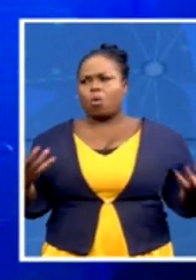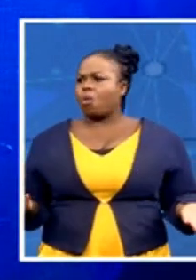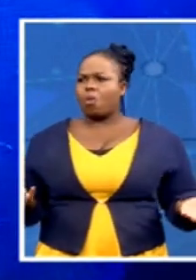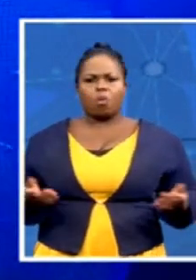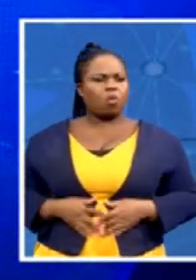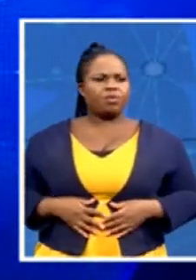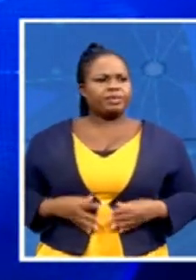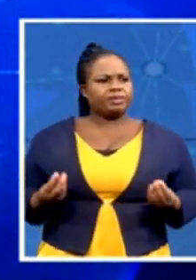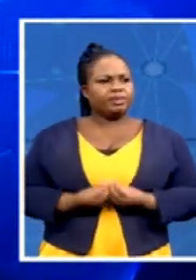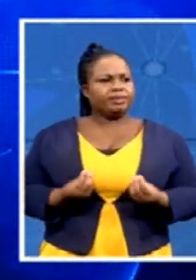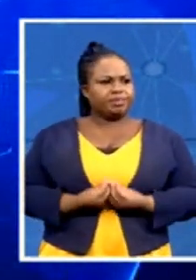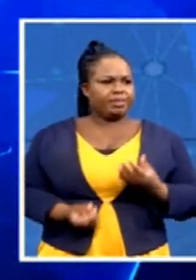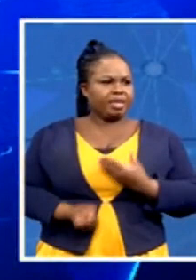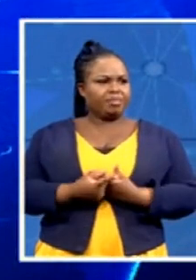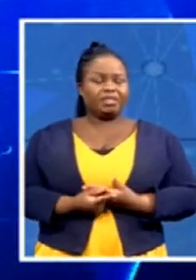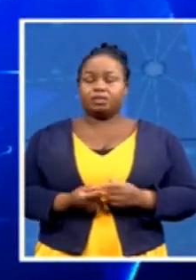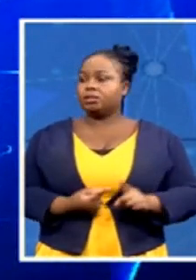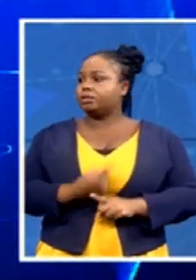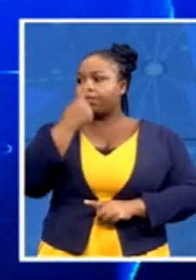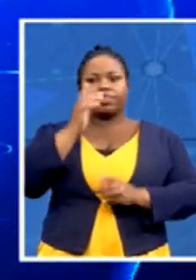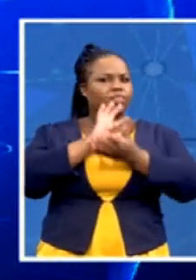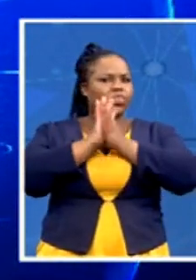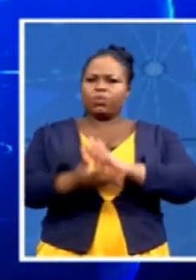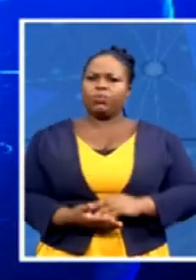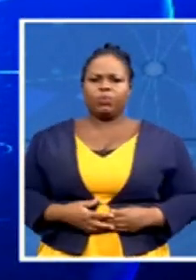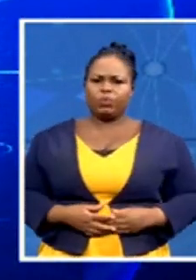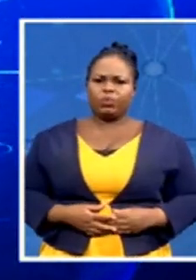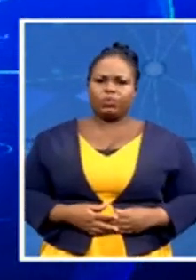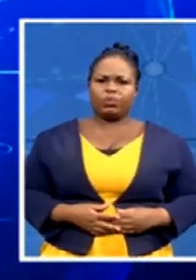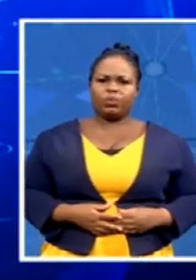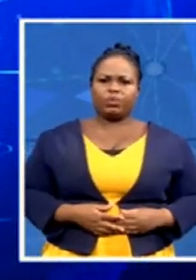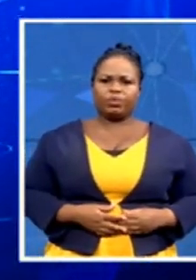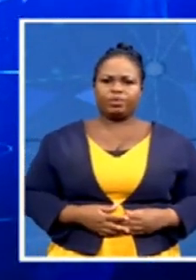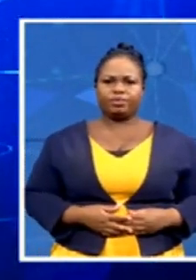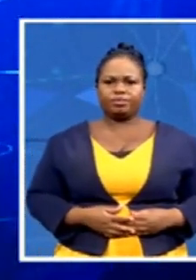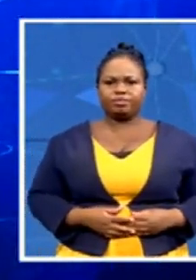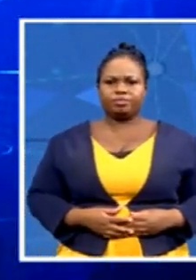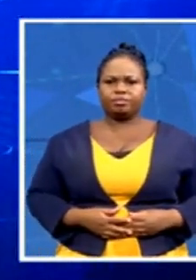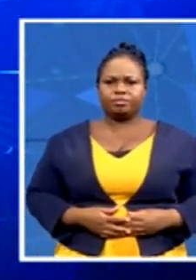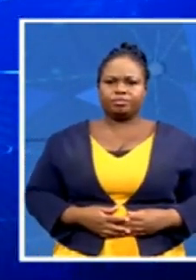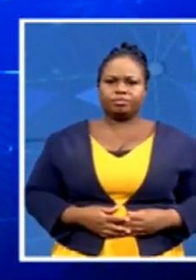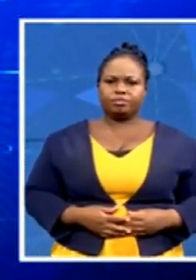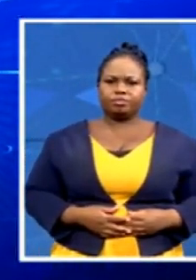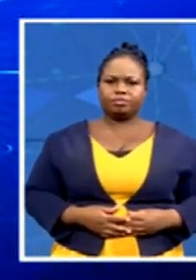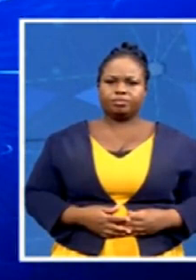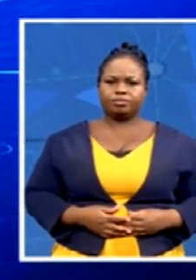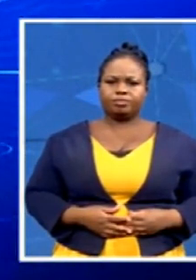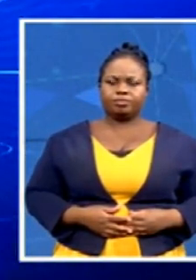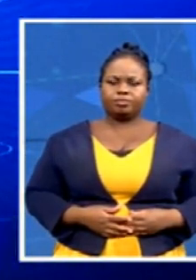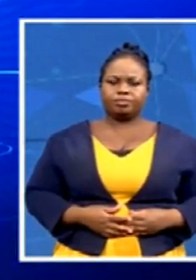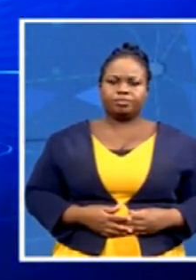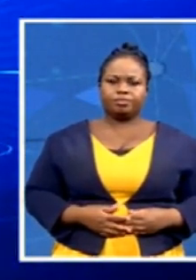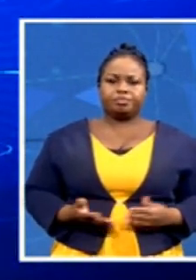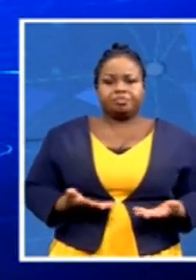just somehow gets to be out of the way, you know. But it's not all of them, it's